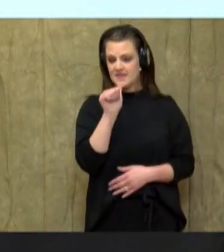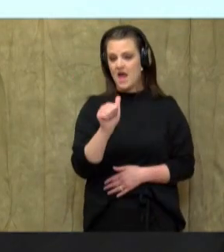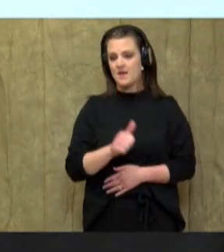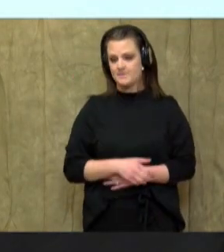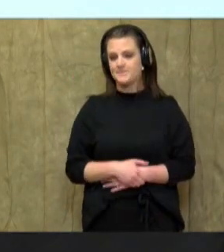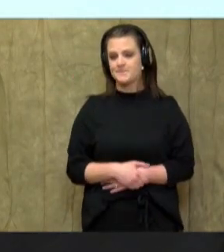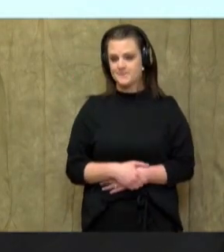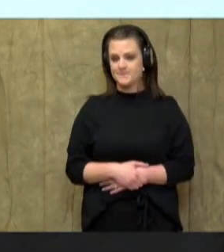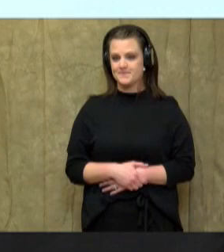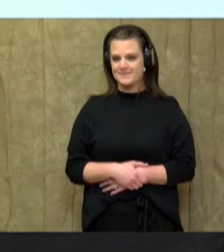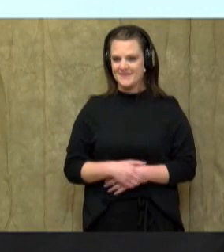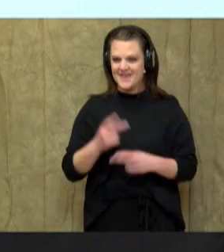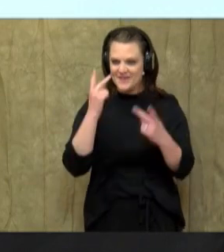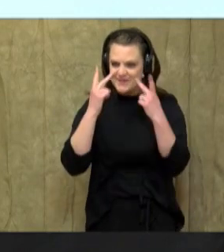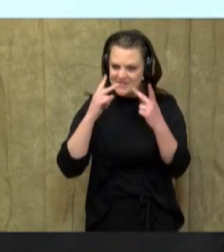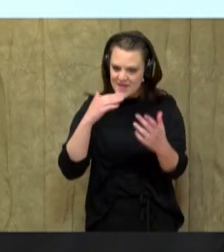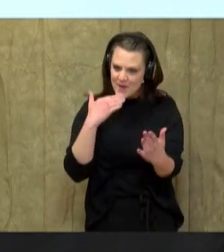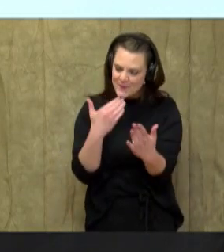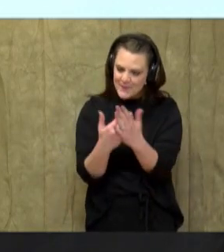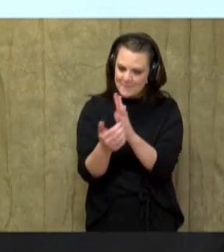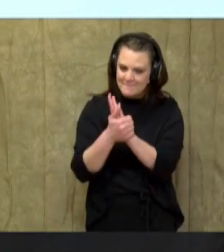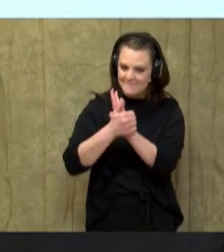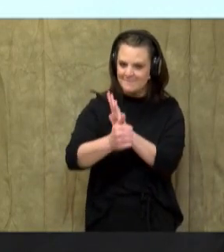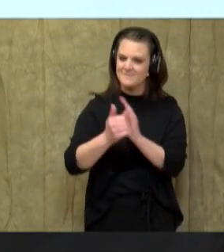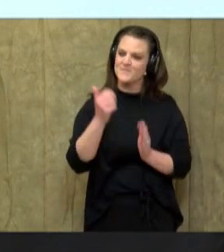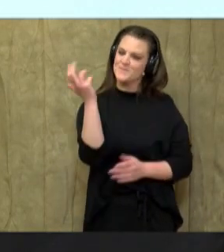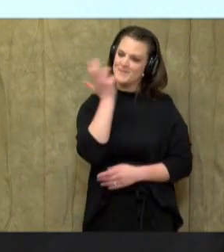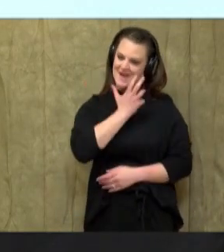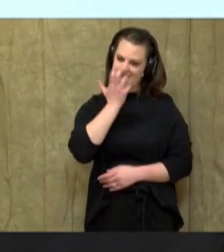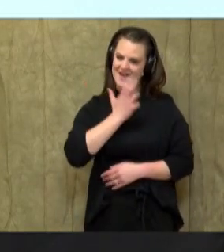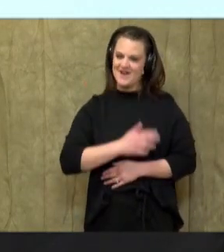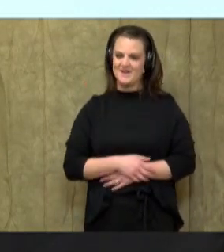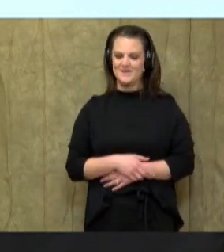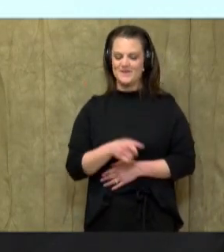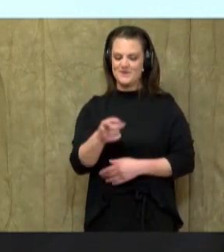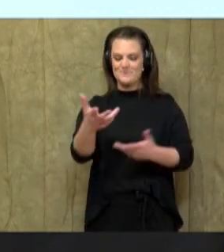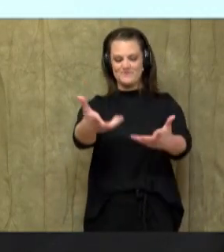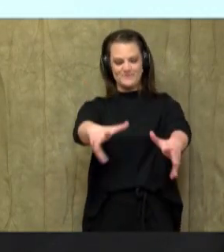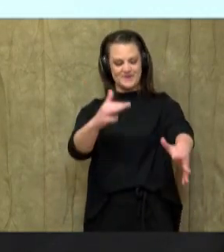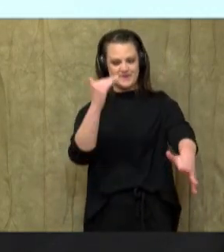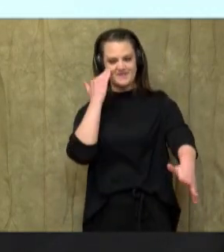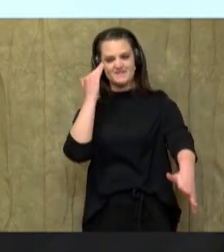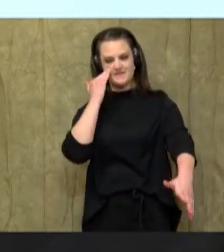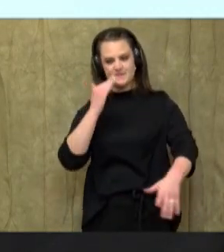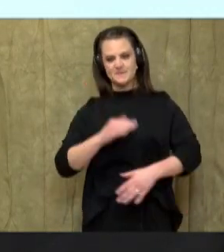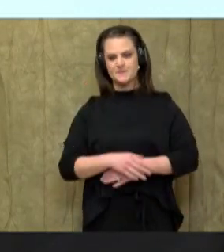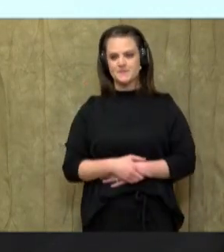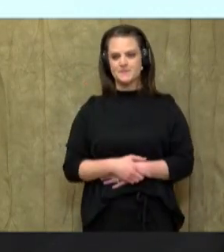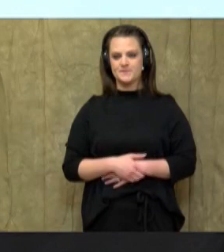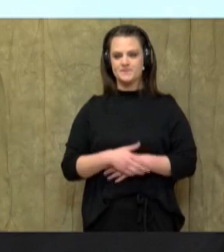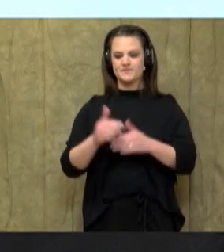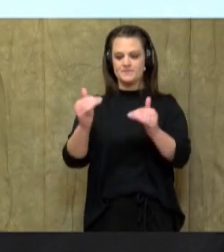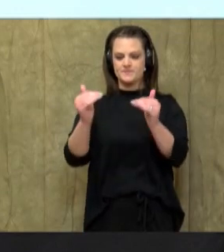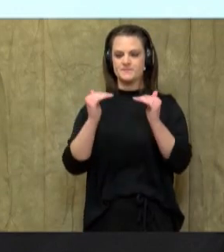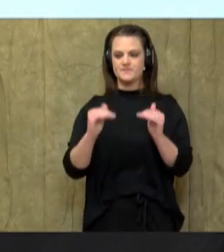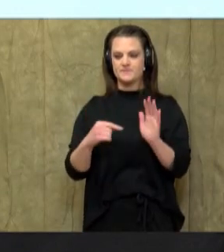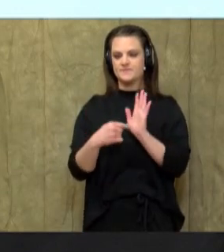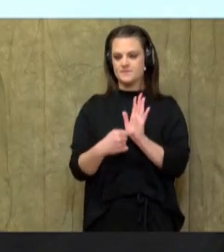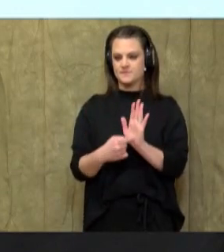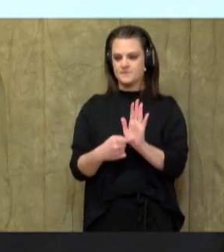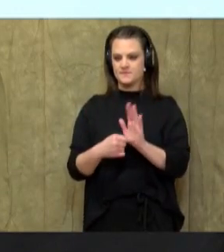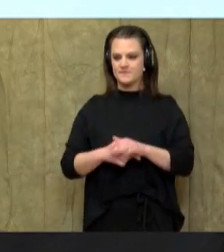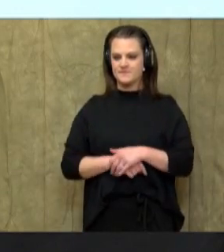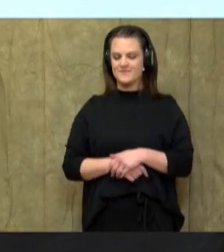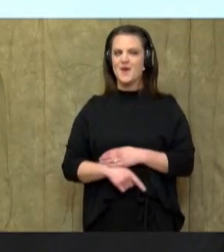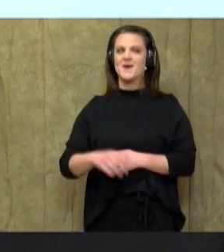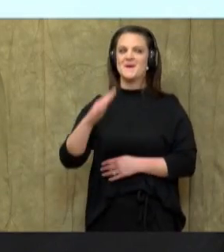right there. See how good you are at this? You already are good at this. What about this next one? Oh,